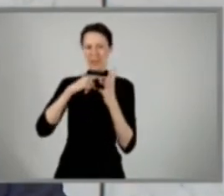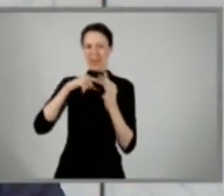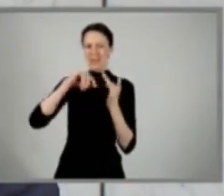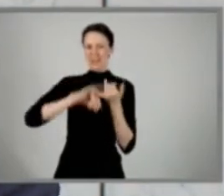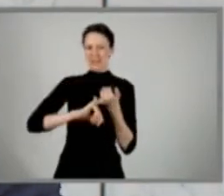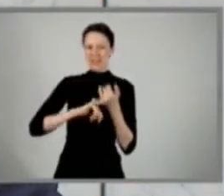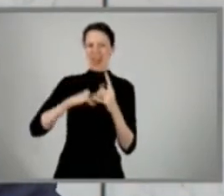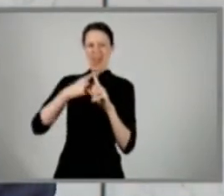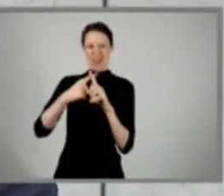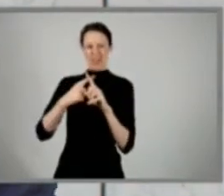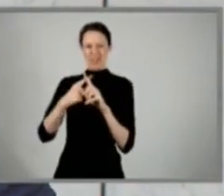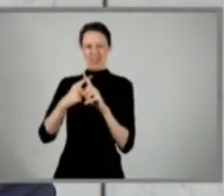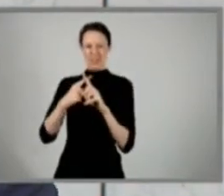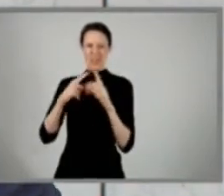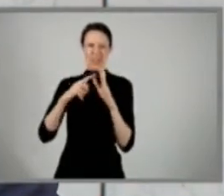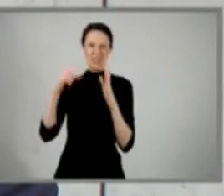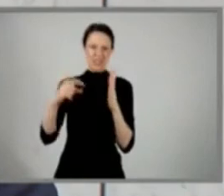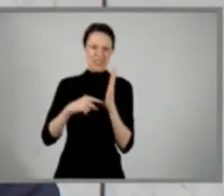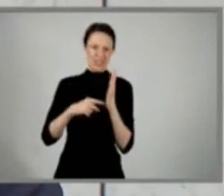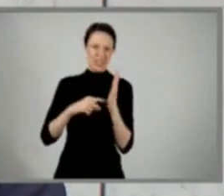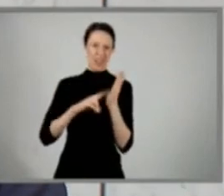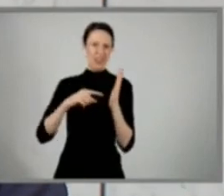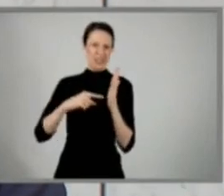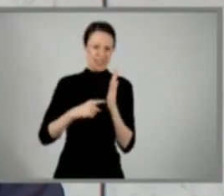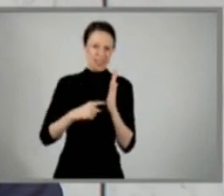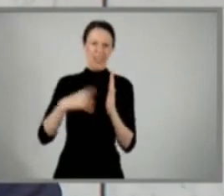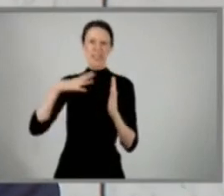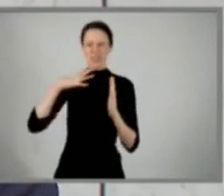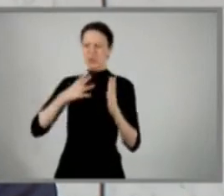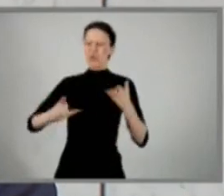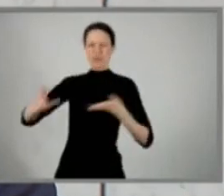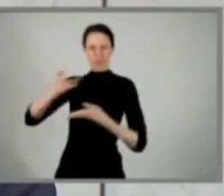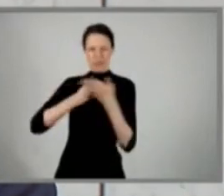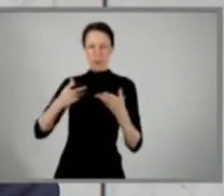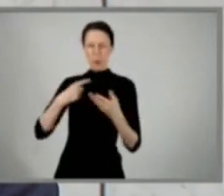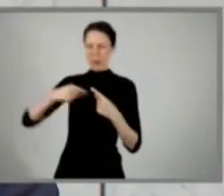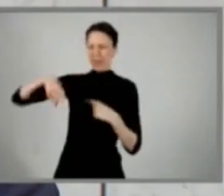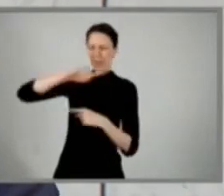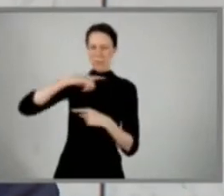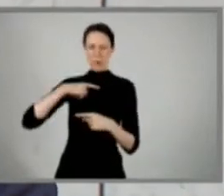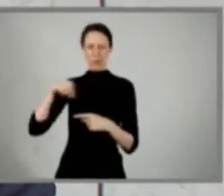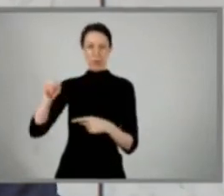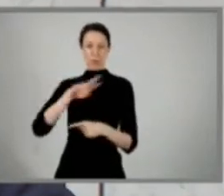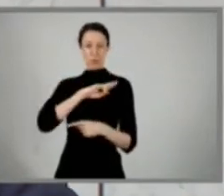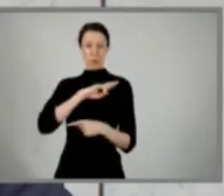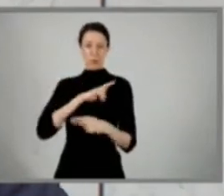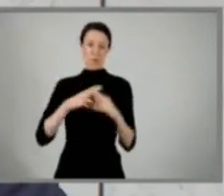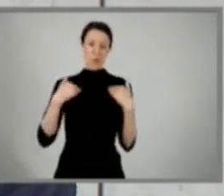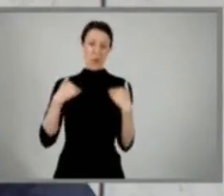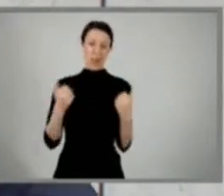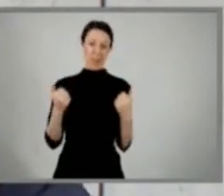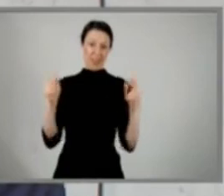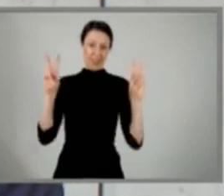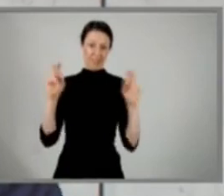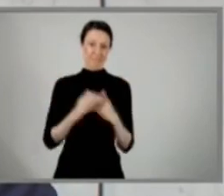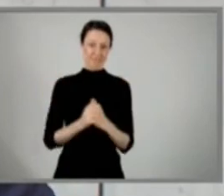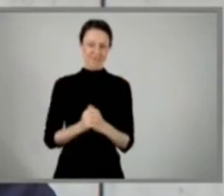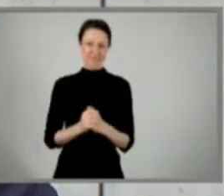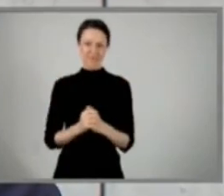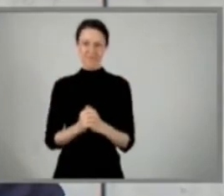and of course we would consult them. It's a Commonwealth decision which is respected by the states and territories, but we'd prefer to do that on the